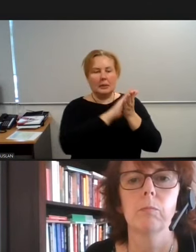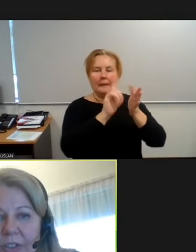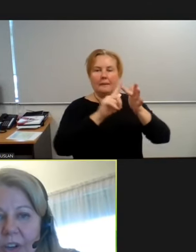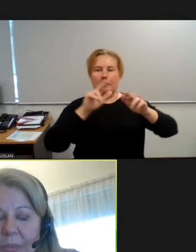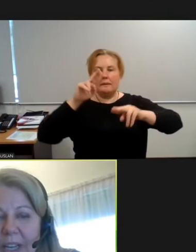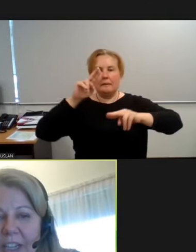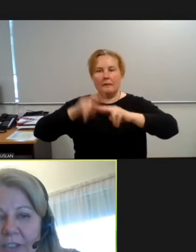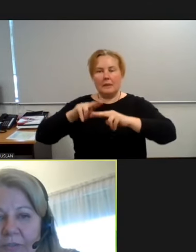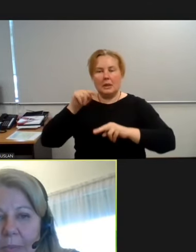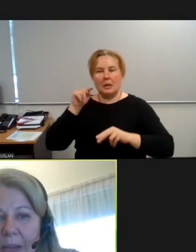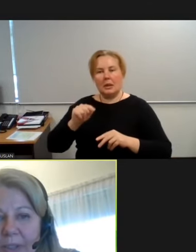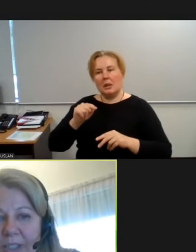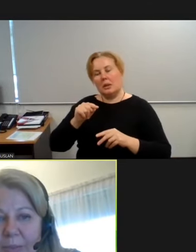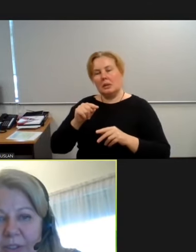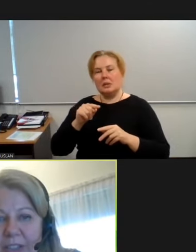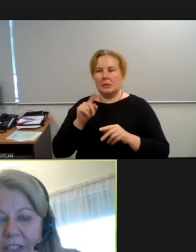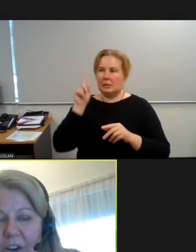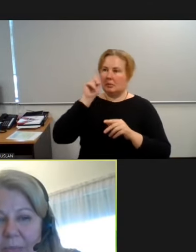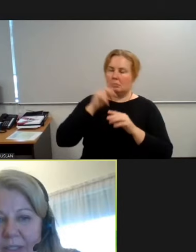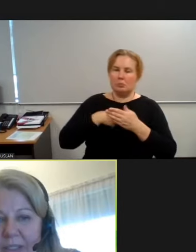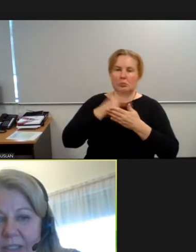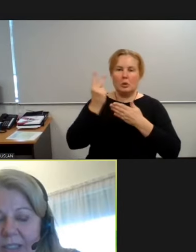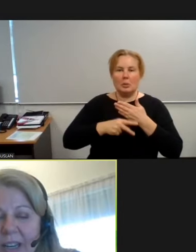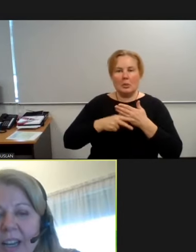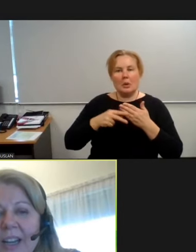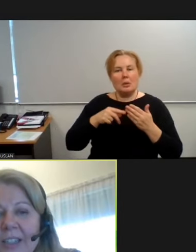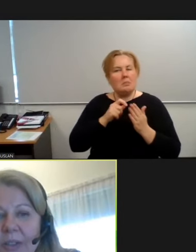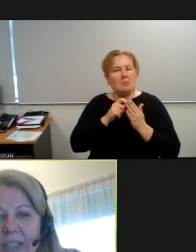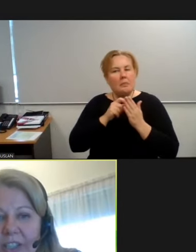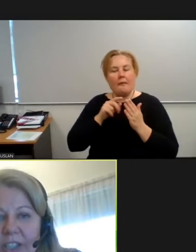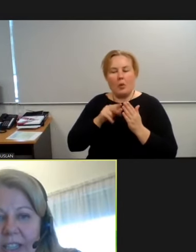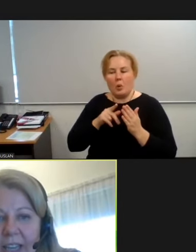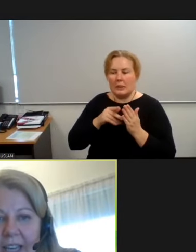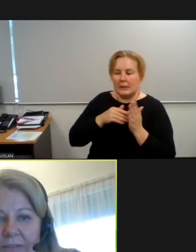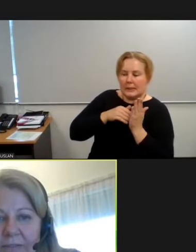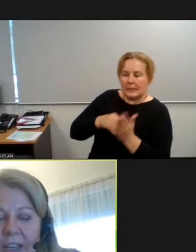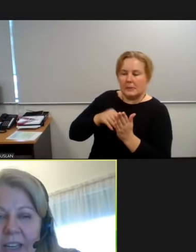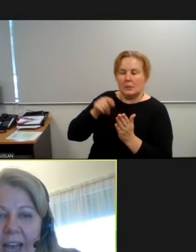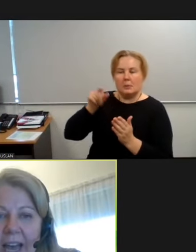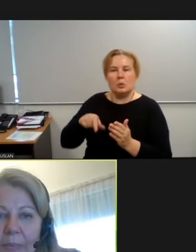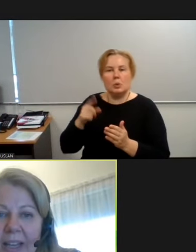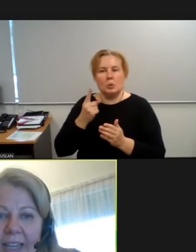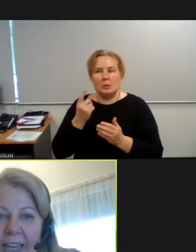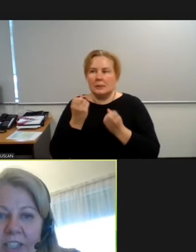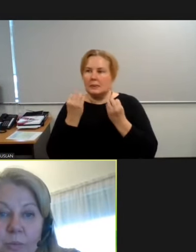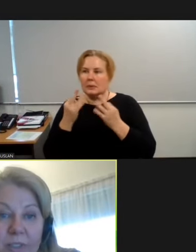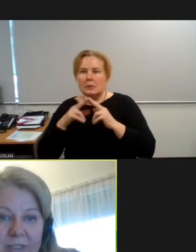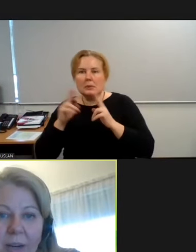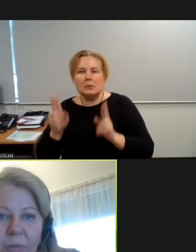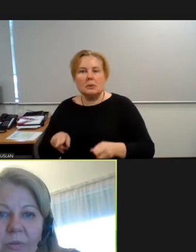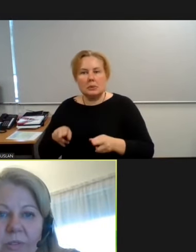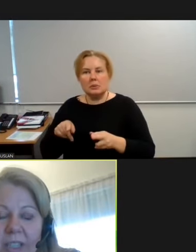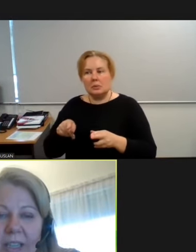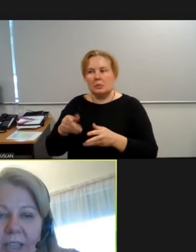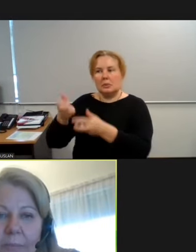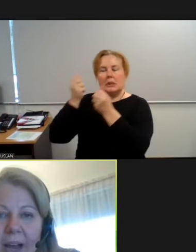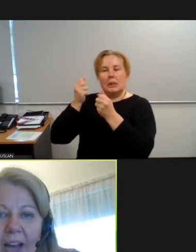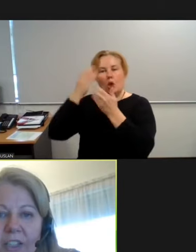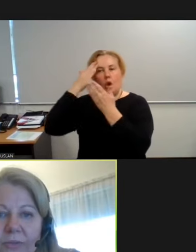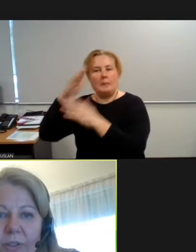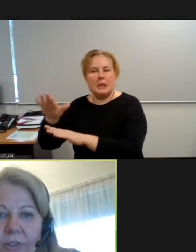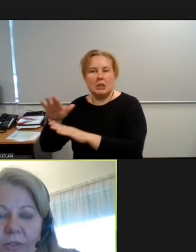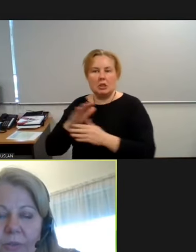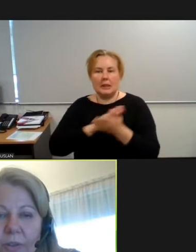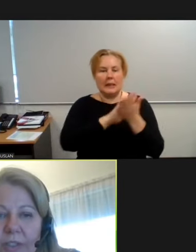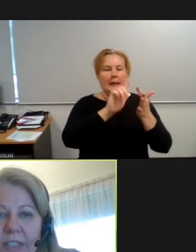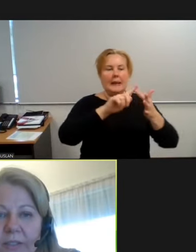to purchase accommodation for people experiencing homelessness. So essentially the HEF allocation was doubled in